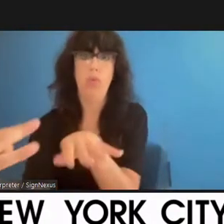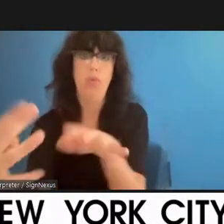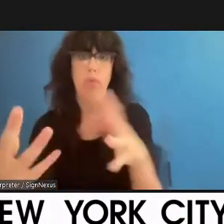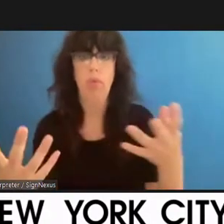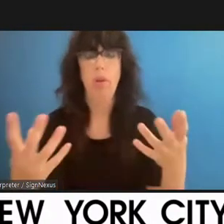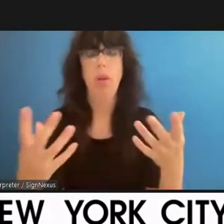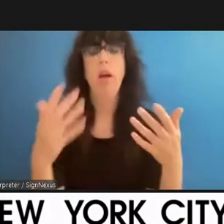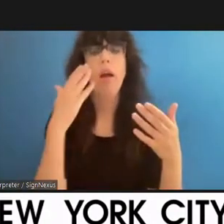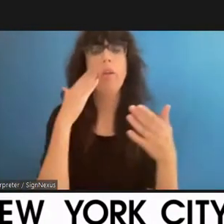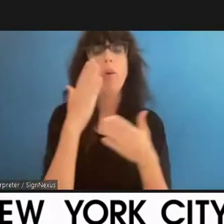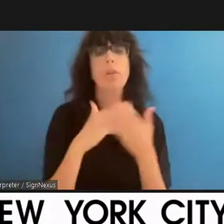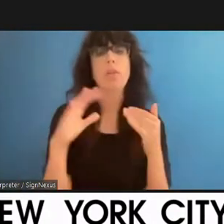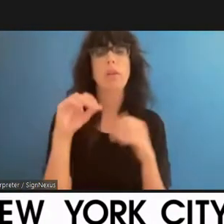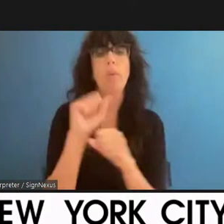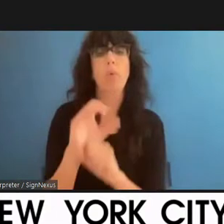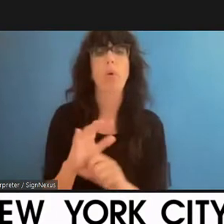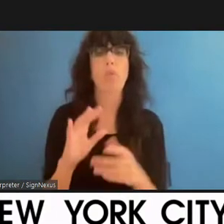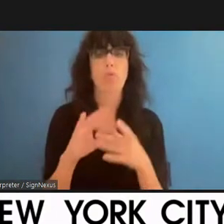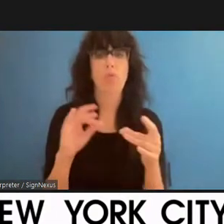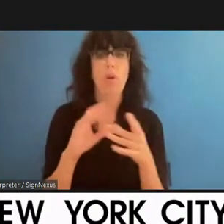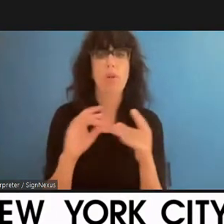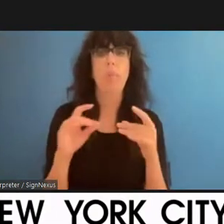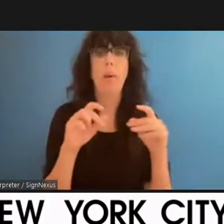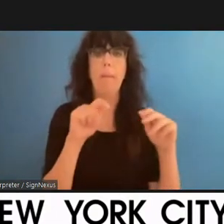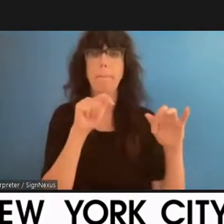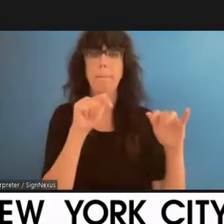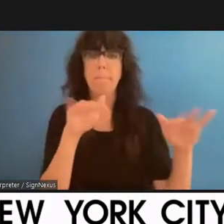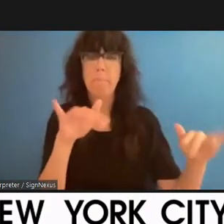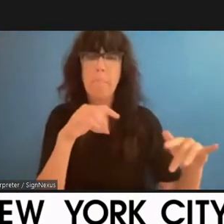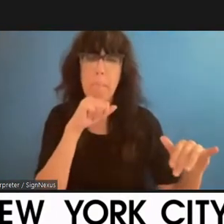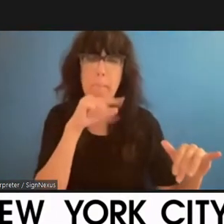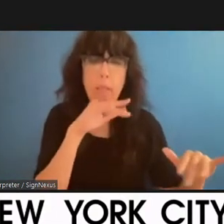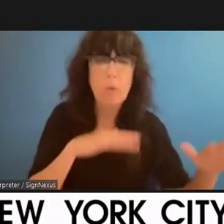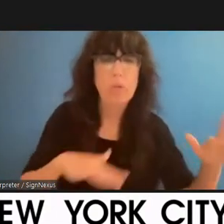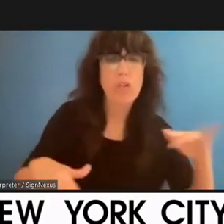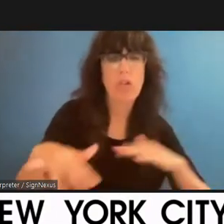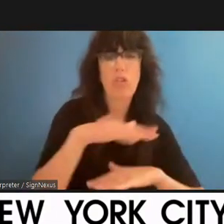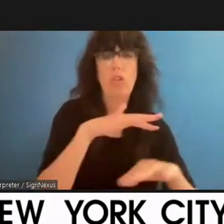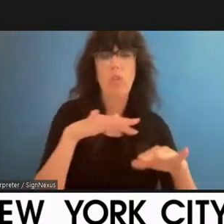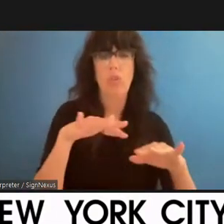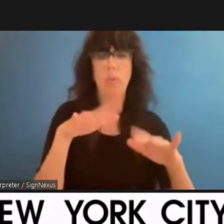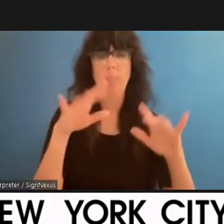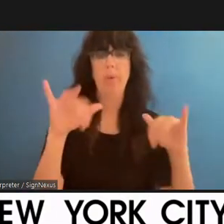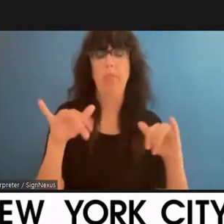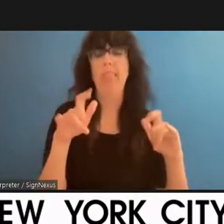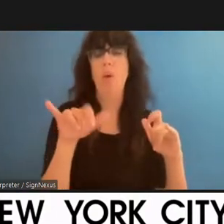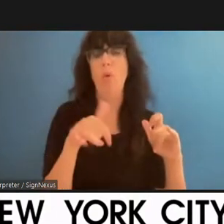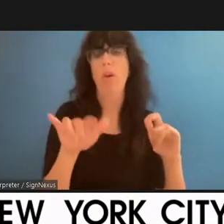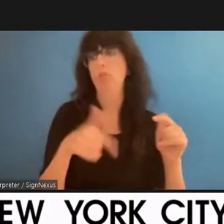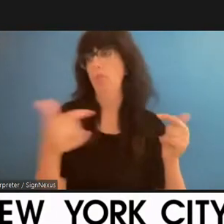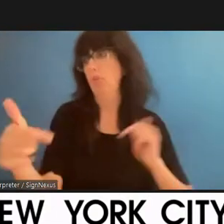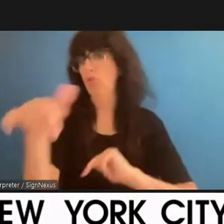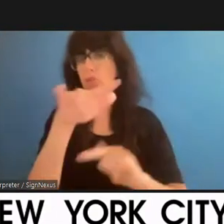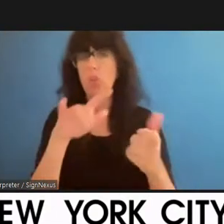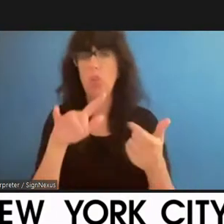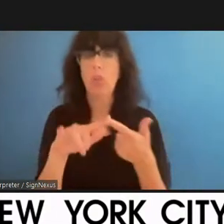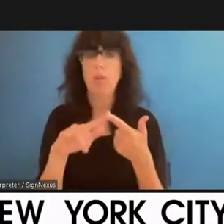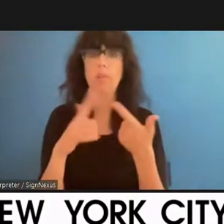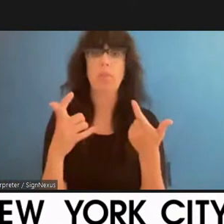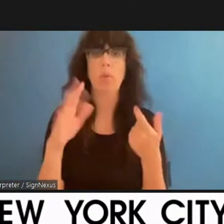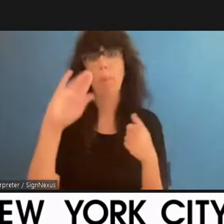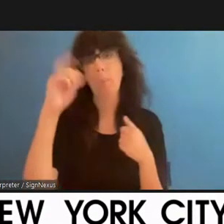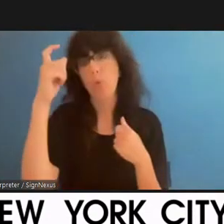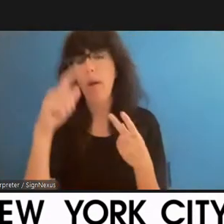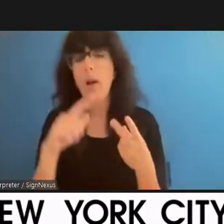concerns about pollution in other areas i mean this is going to also just shift that burden to you know whether it's the bronx